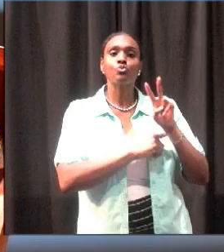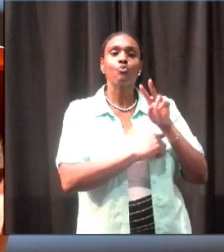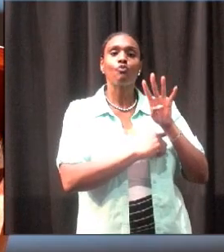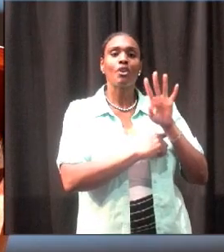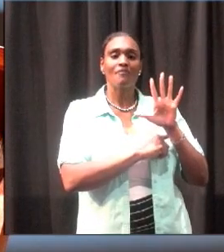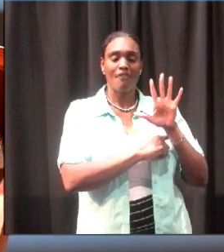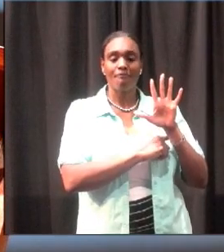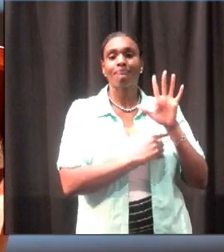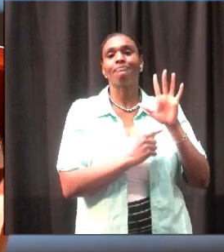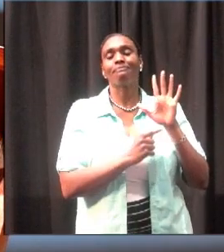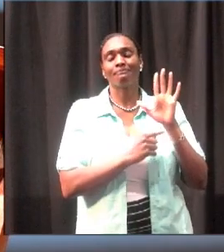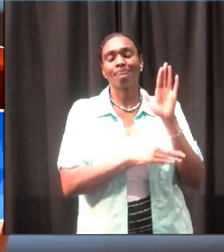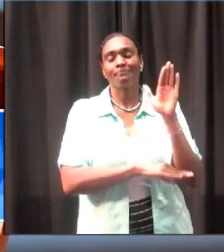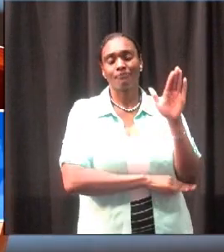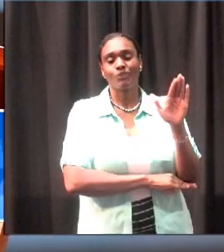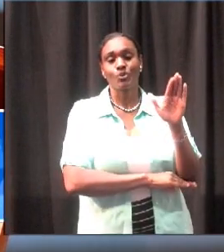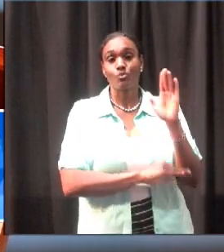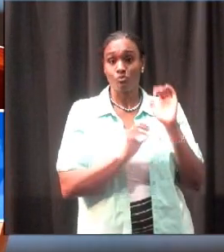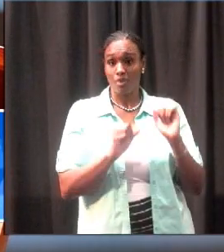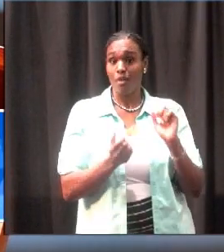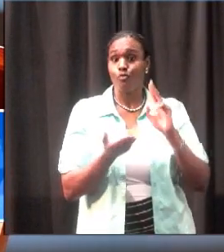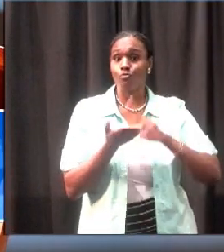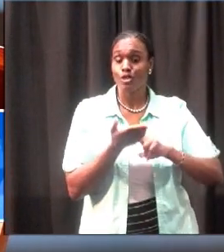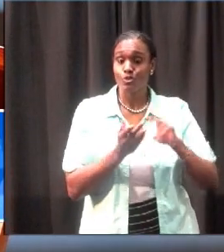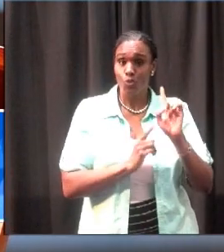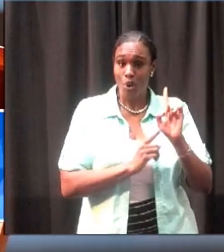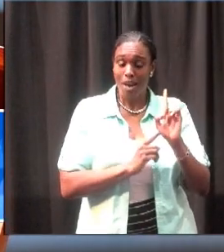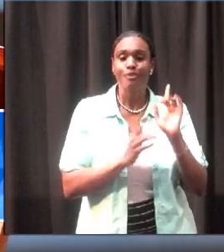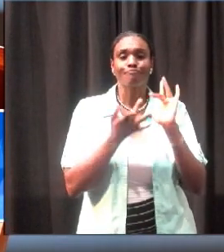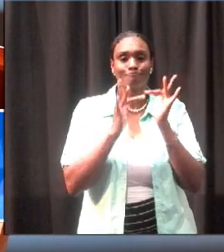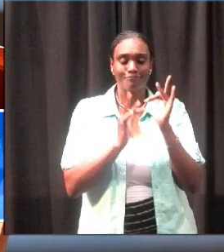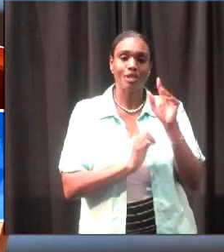2:45 p.m. You can register at